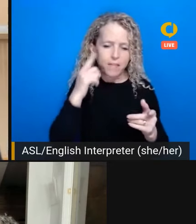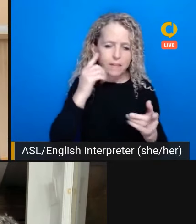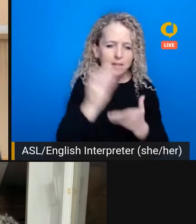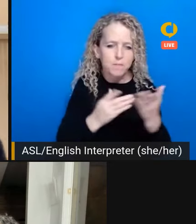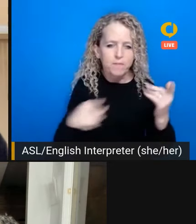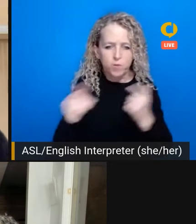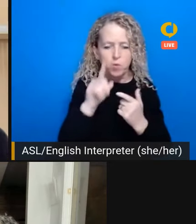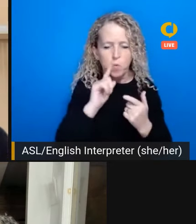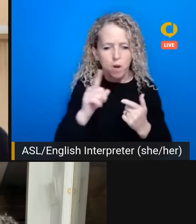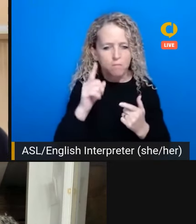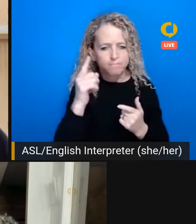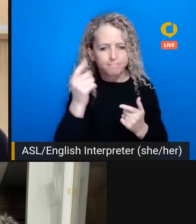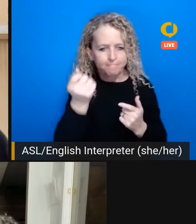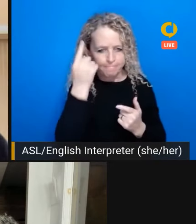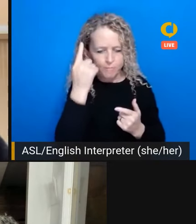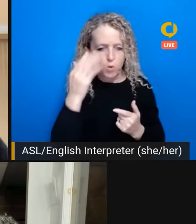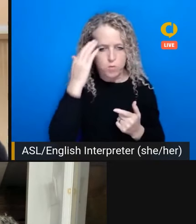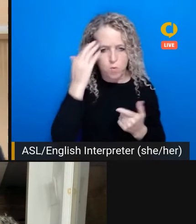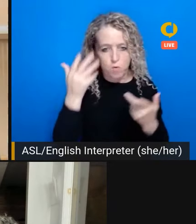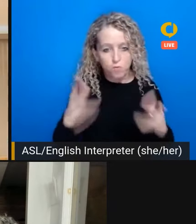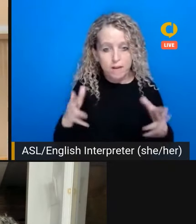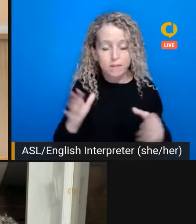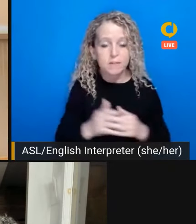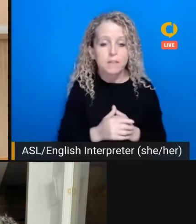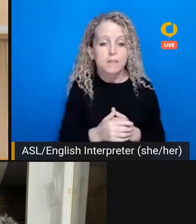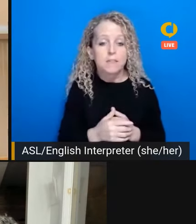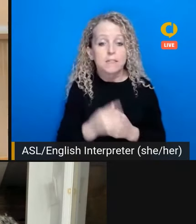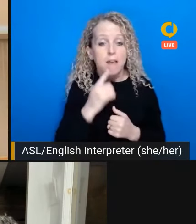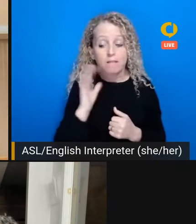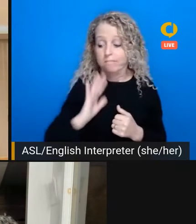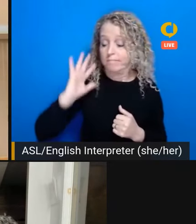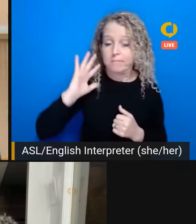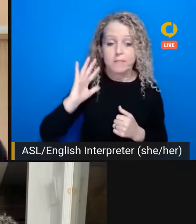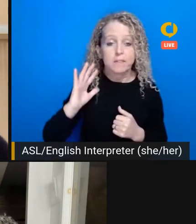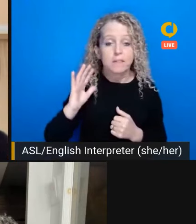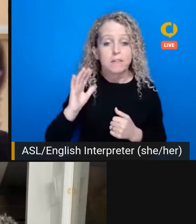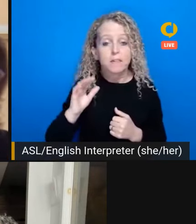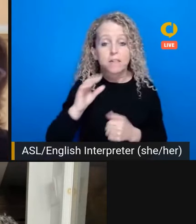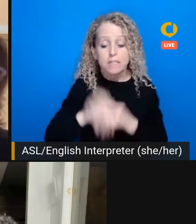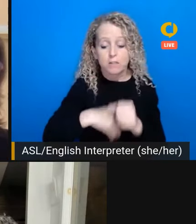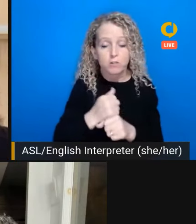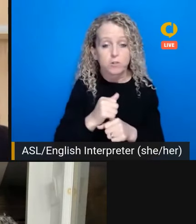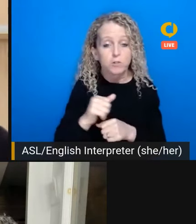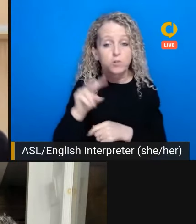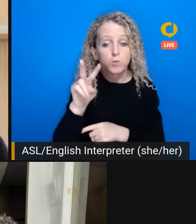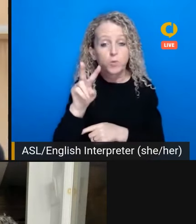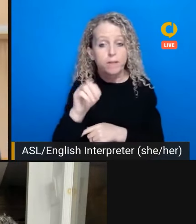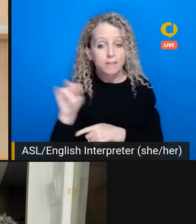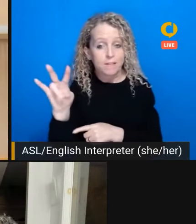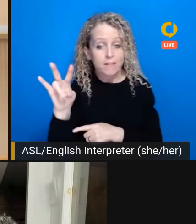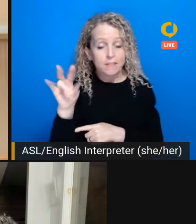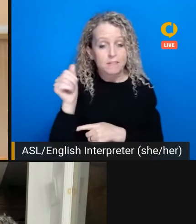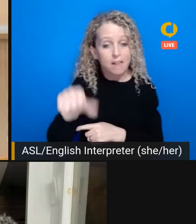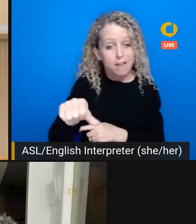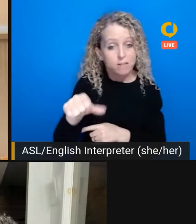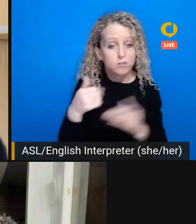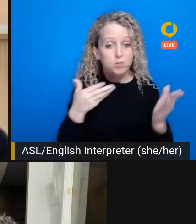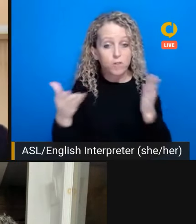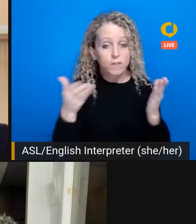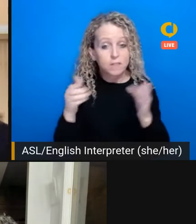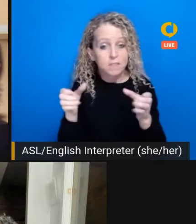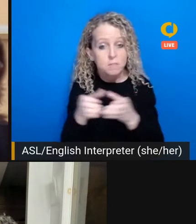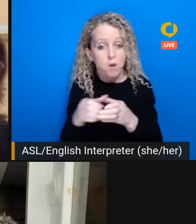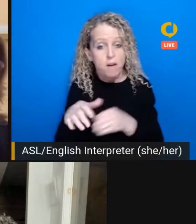real story about a denial of service attack back in 2007 in a small country